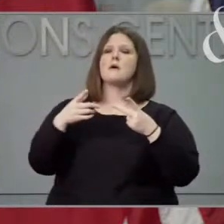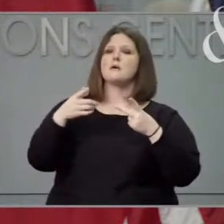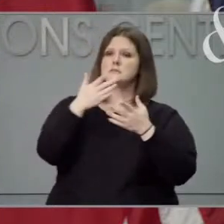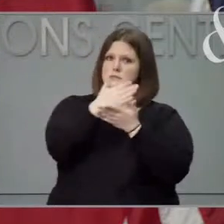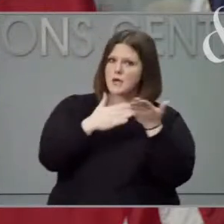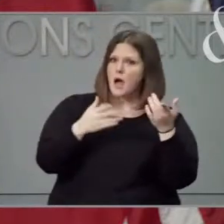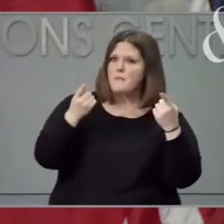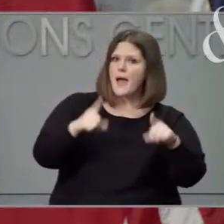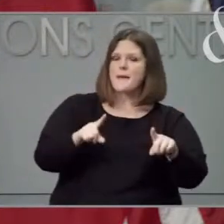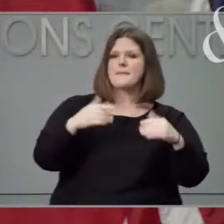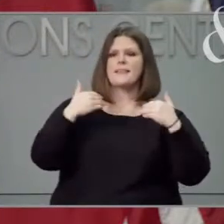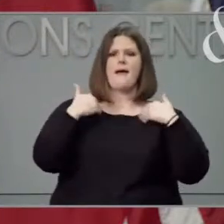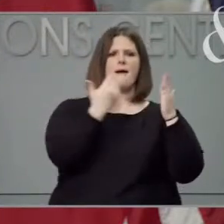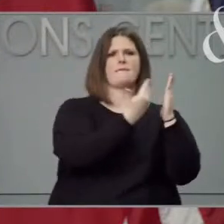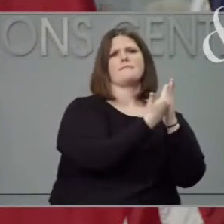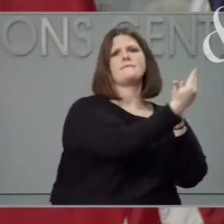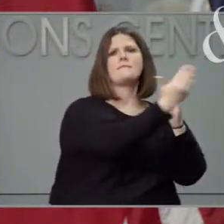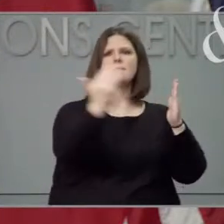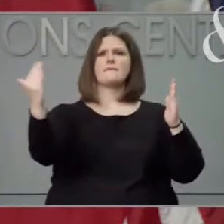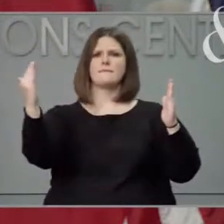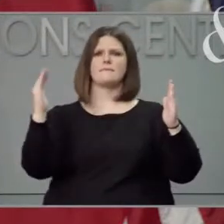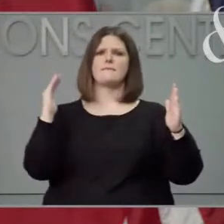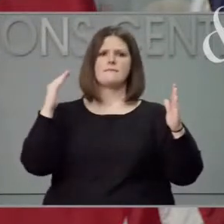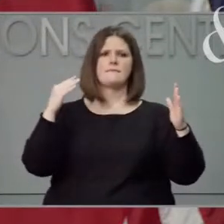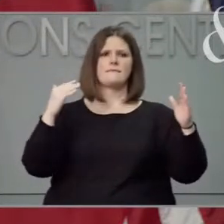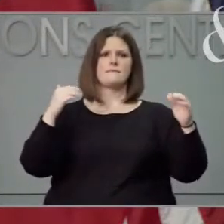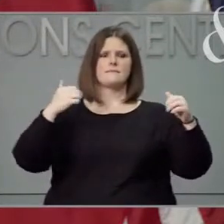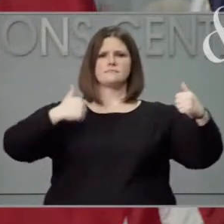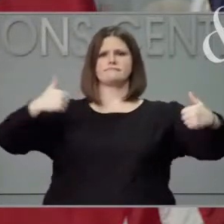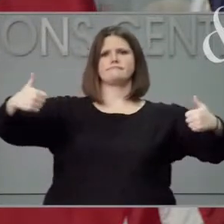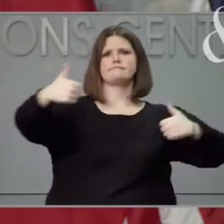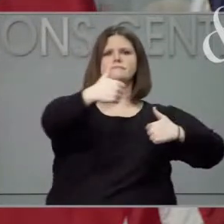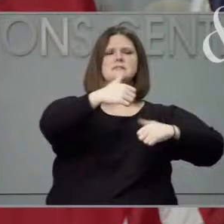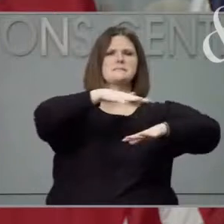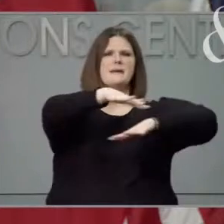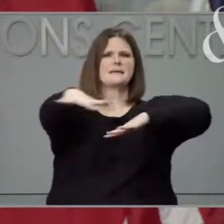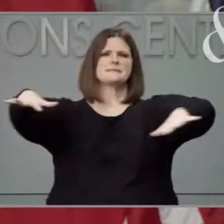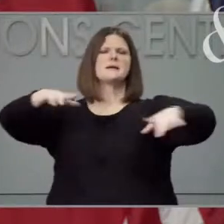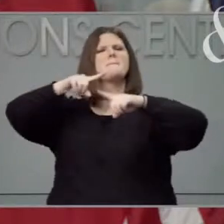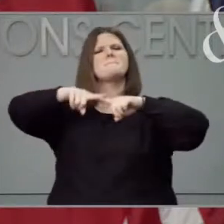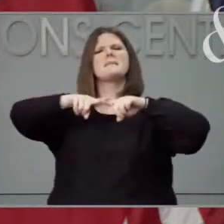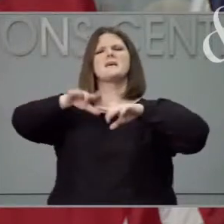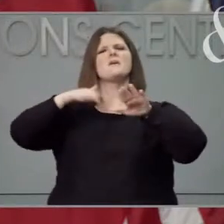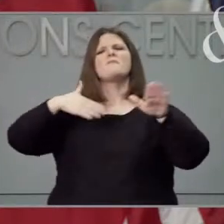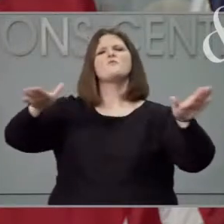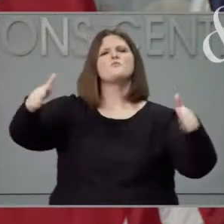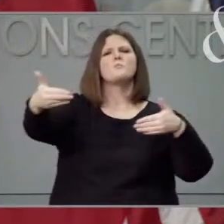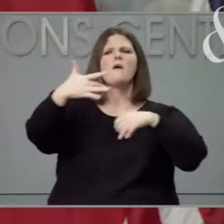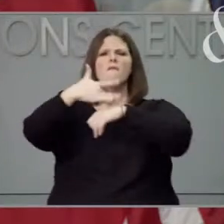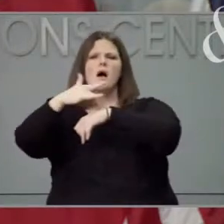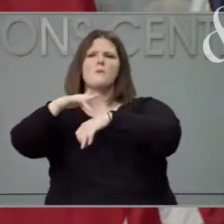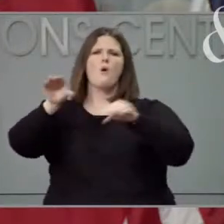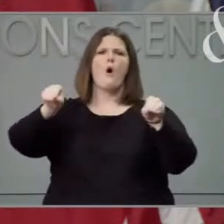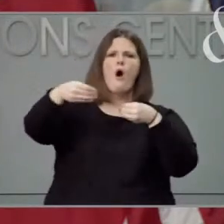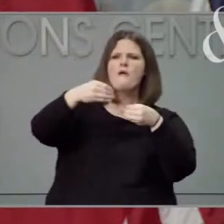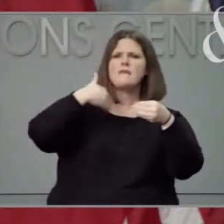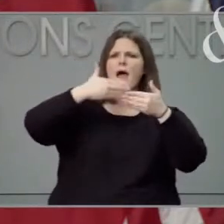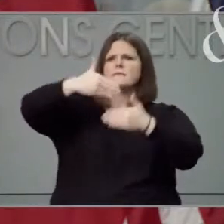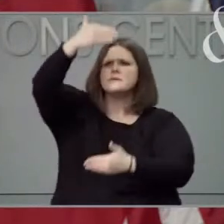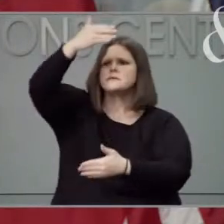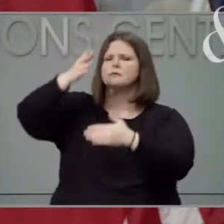have put up the protective barriers with each of the board members, depending on their spacing that's allowable within their